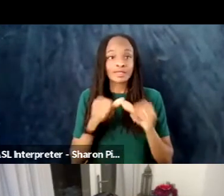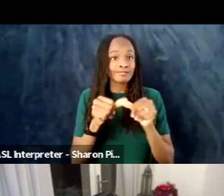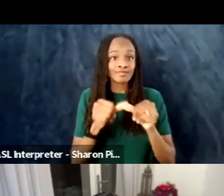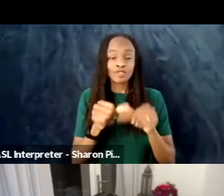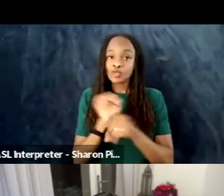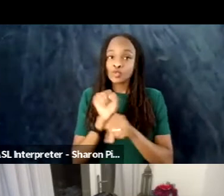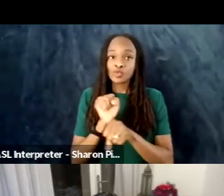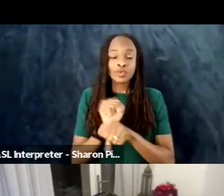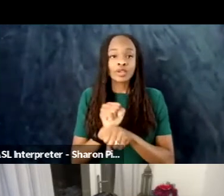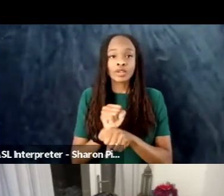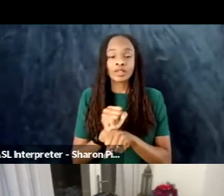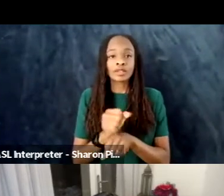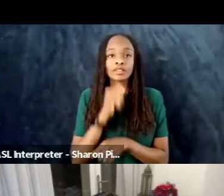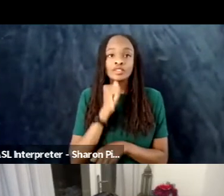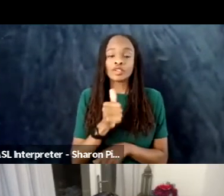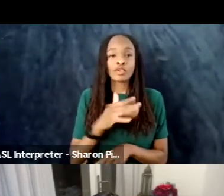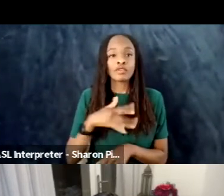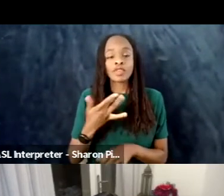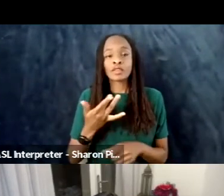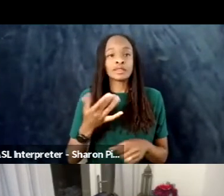not lose heart. We fight.